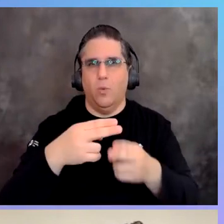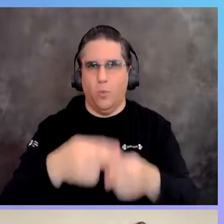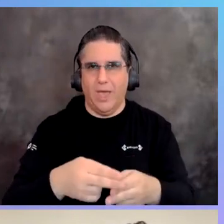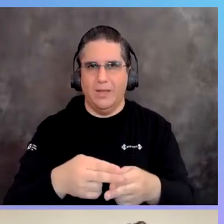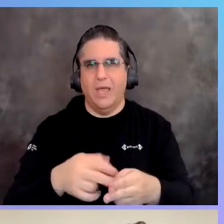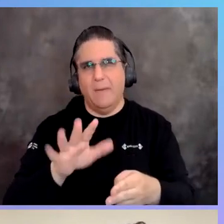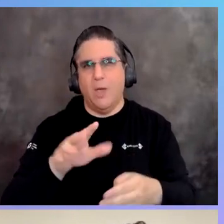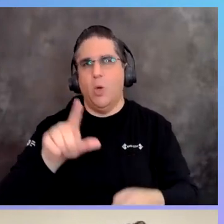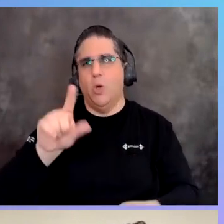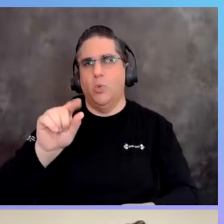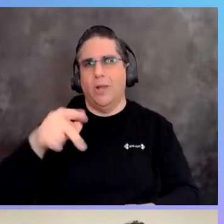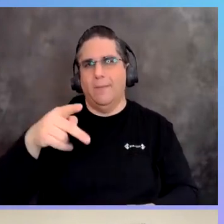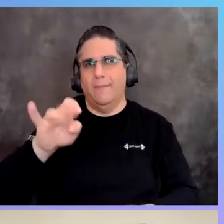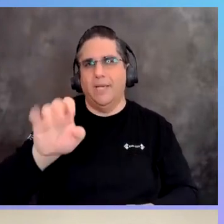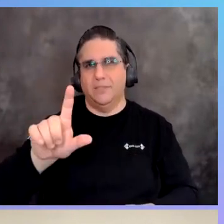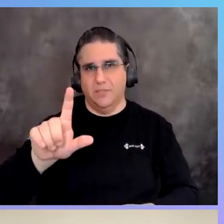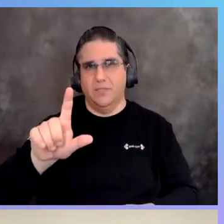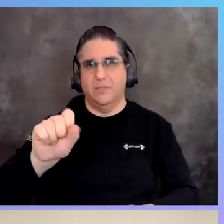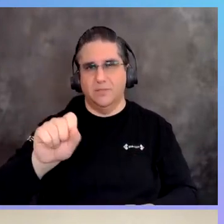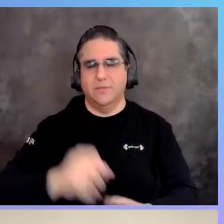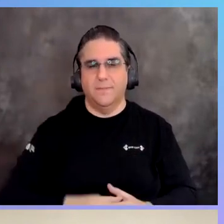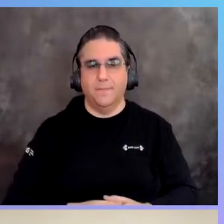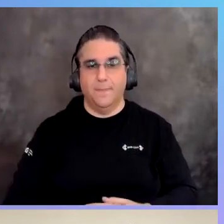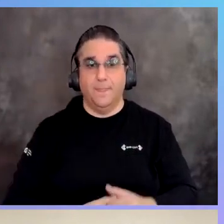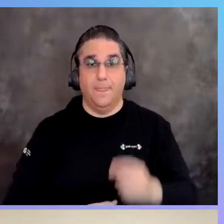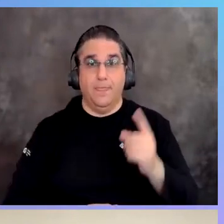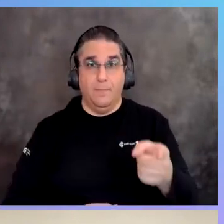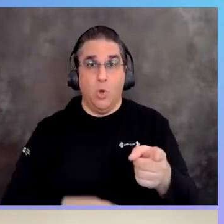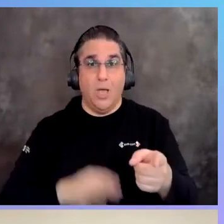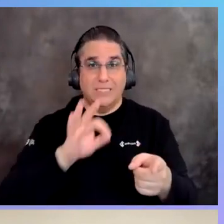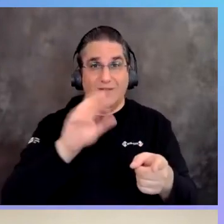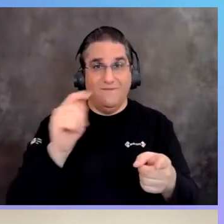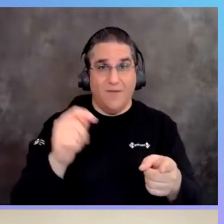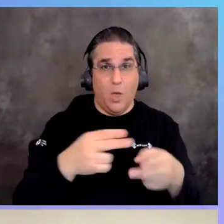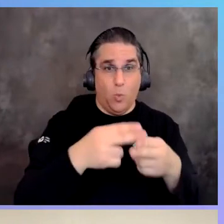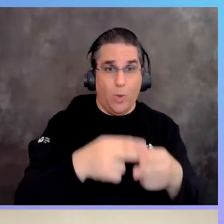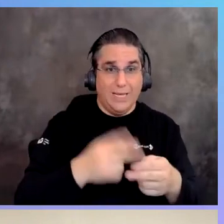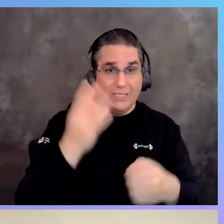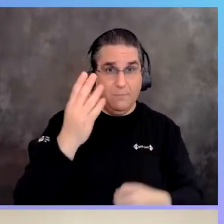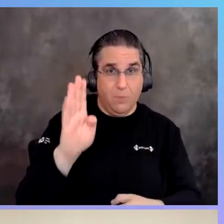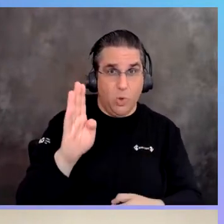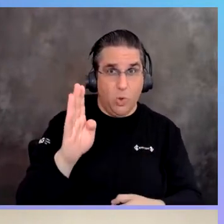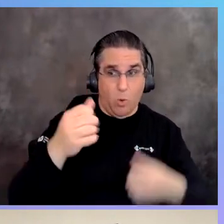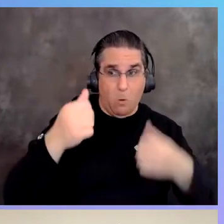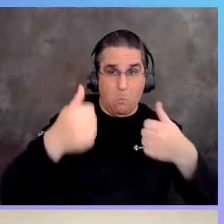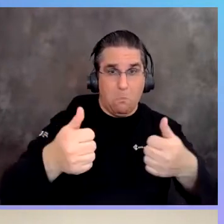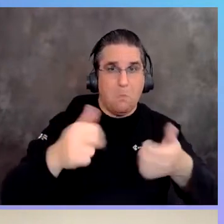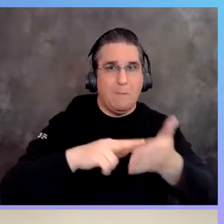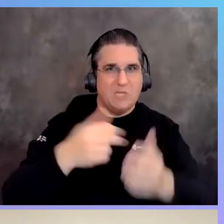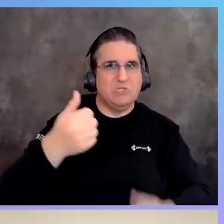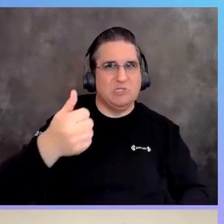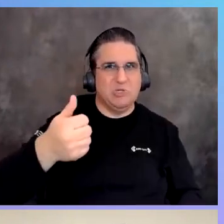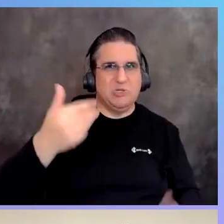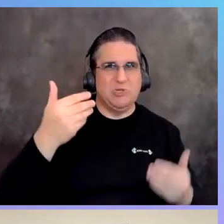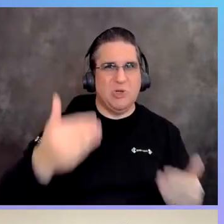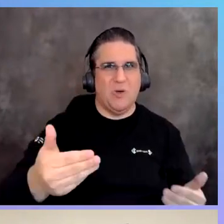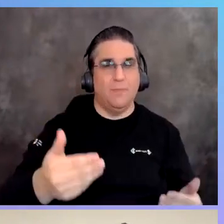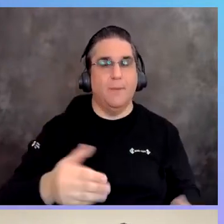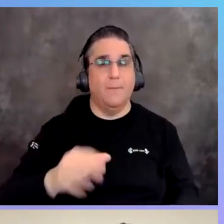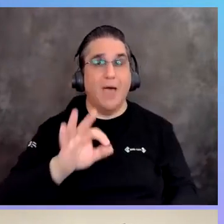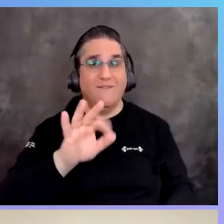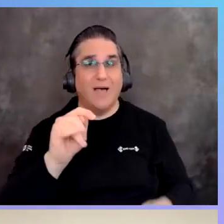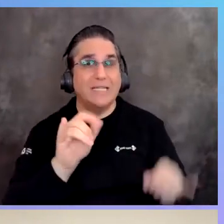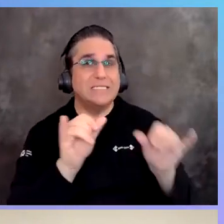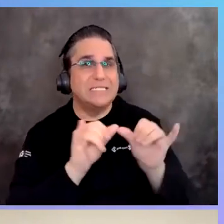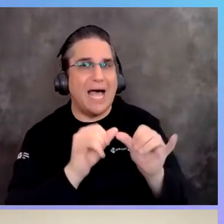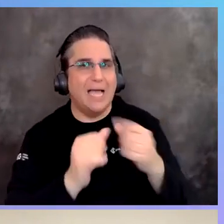20 pixels. Because my font weight is in the blue, that means I'm good to go. But my font size is in the red, which